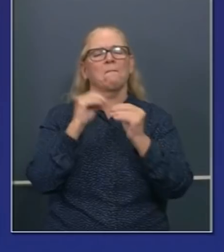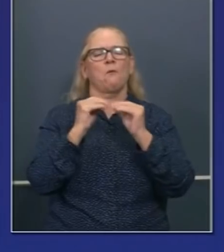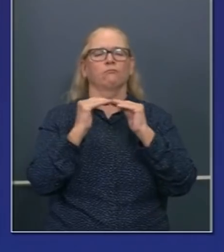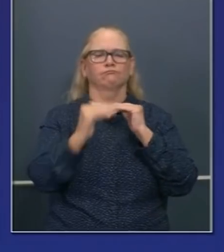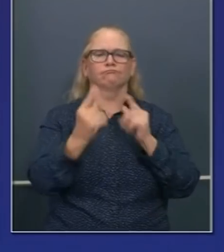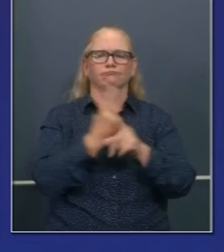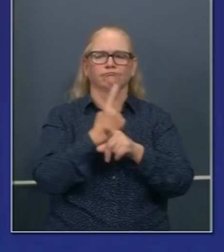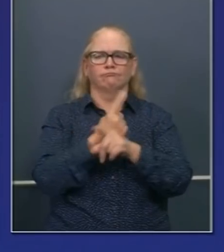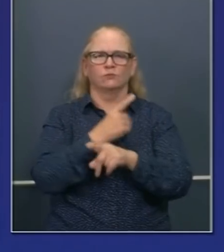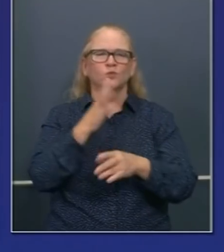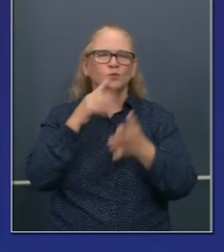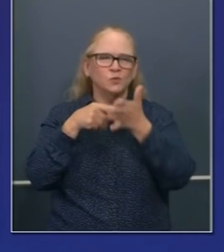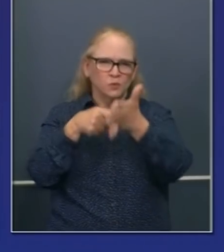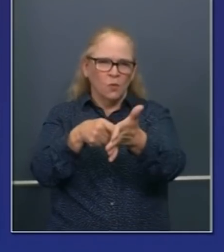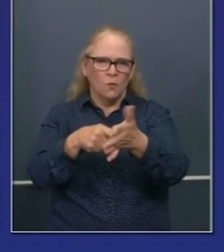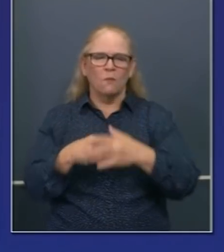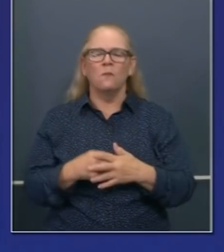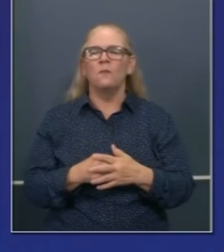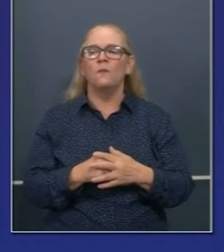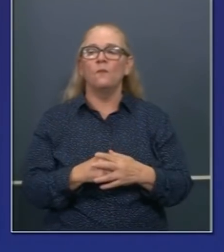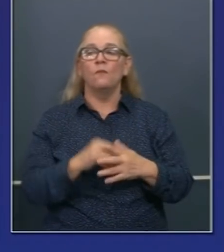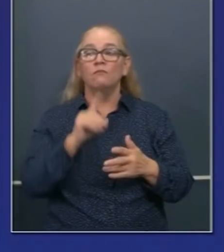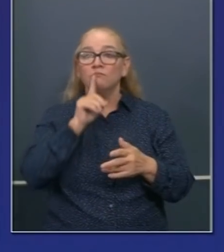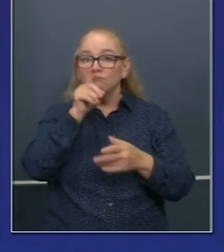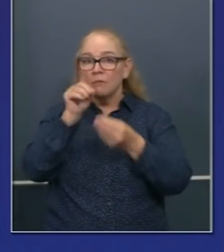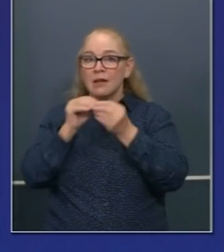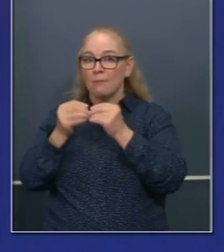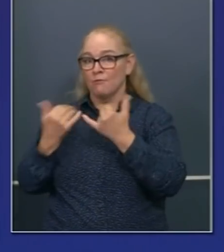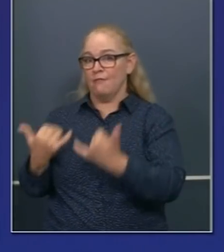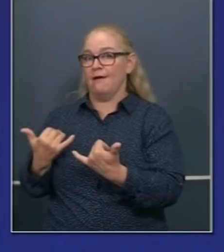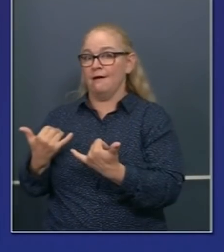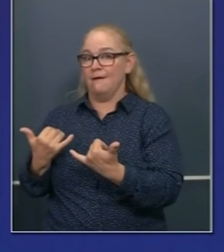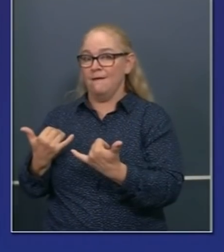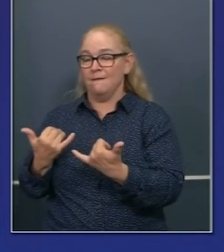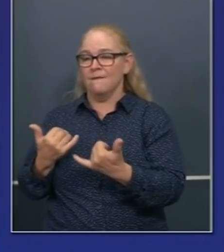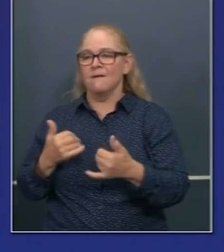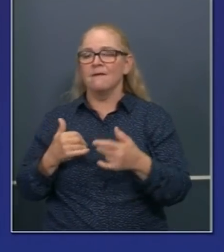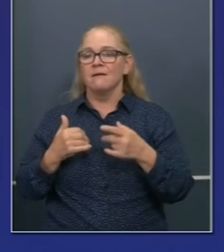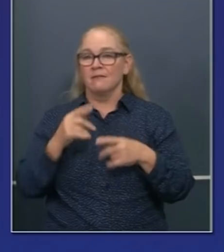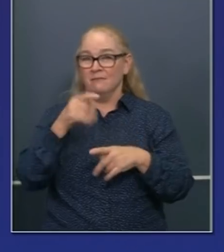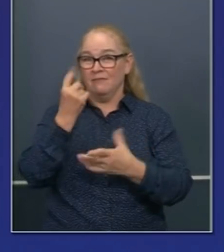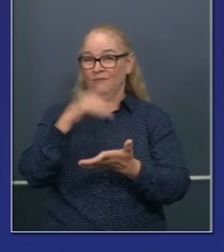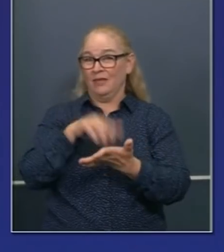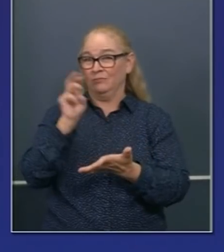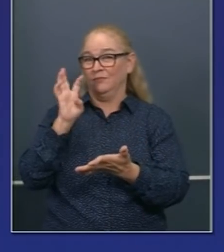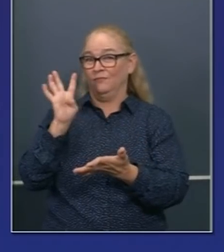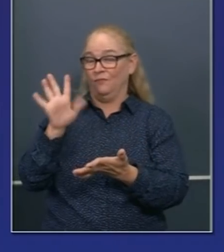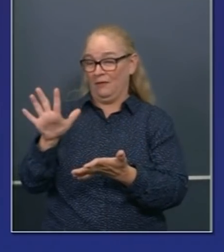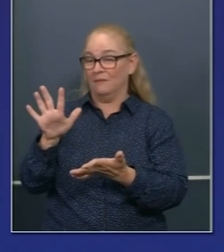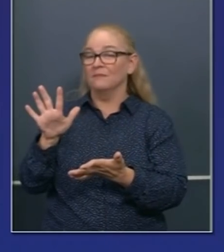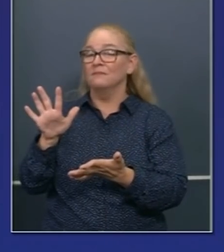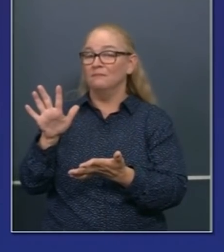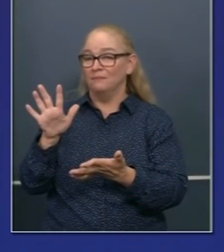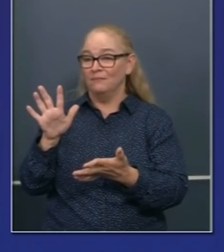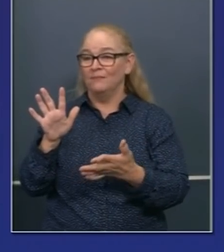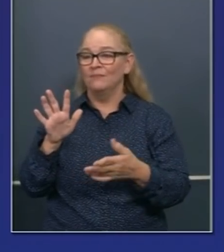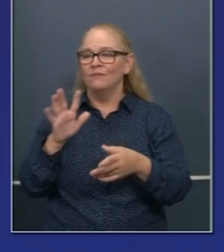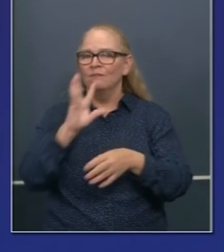the actual numbers today that we are putting out, the 11,645,